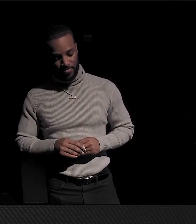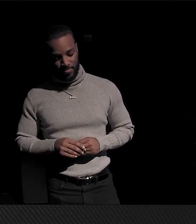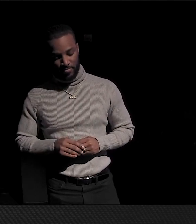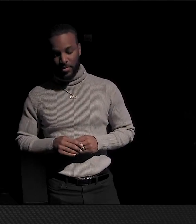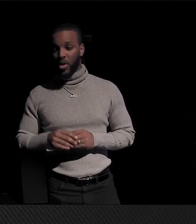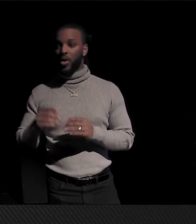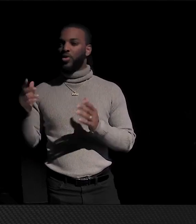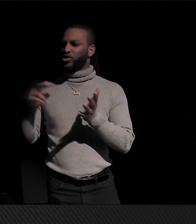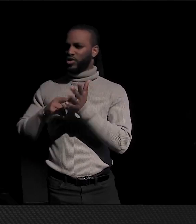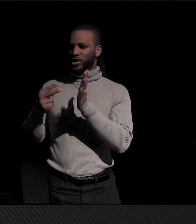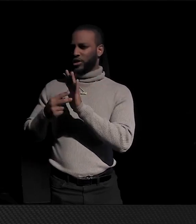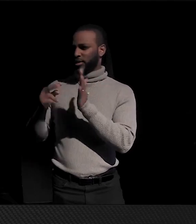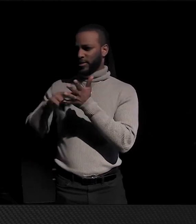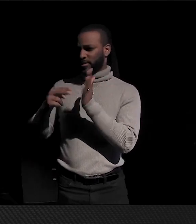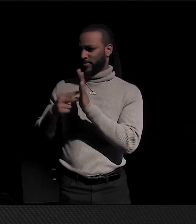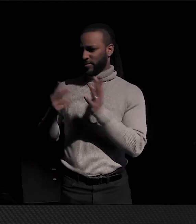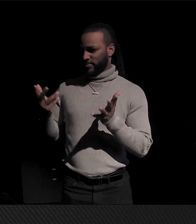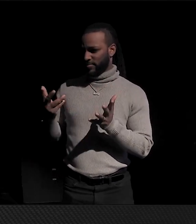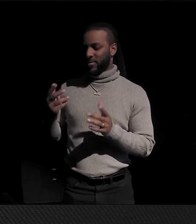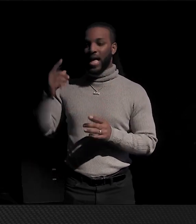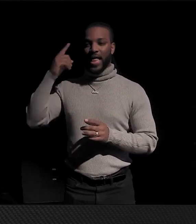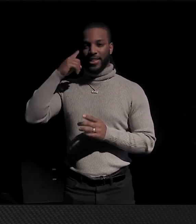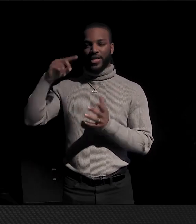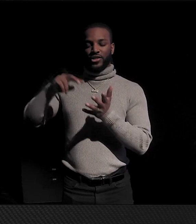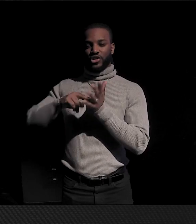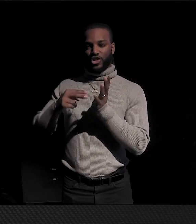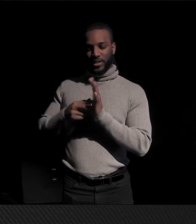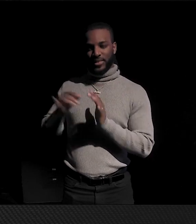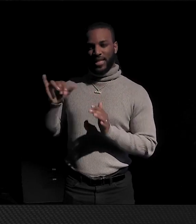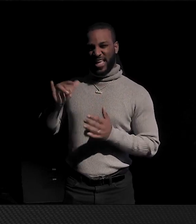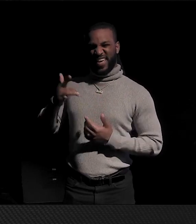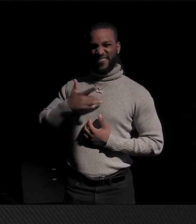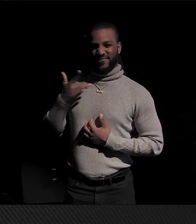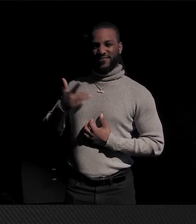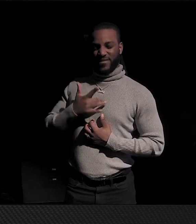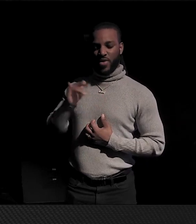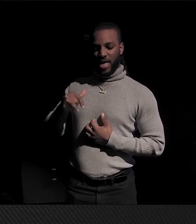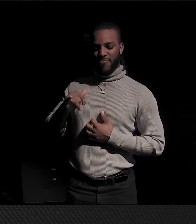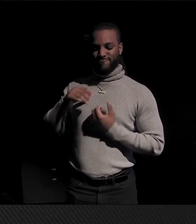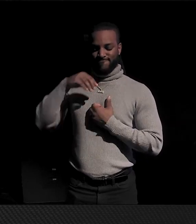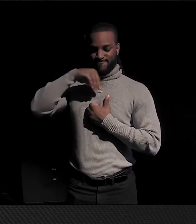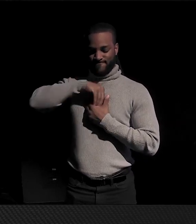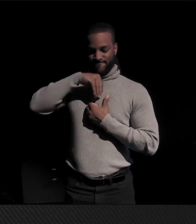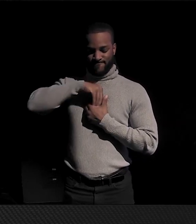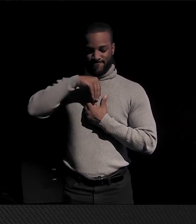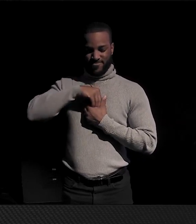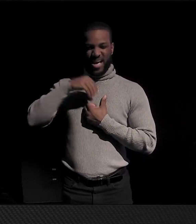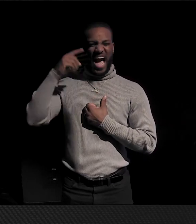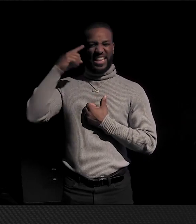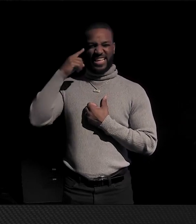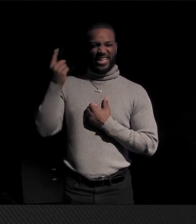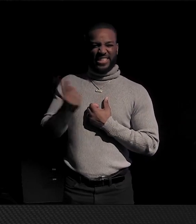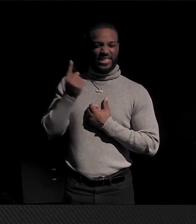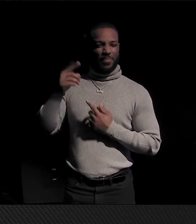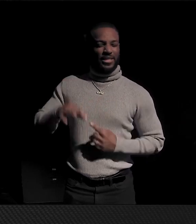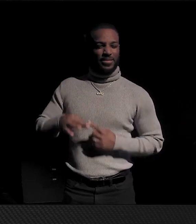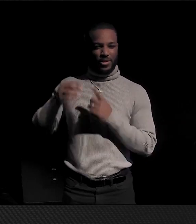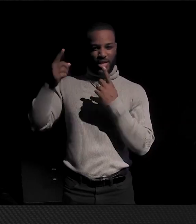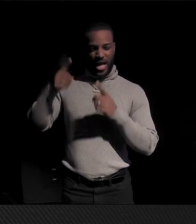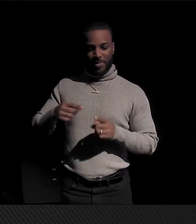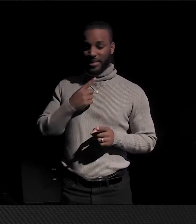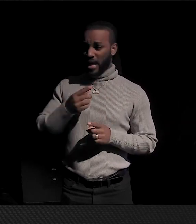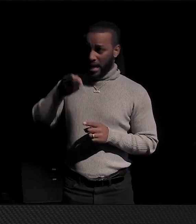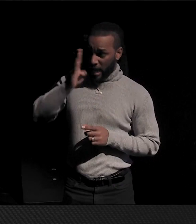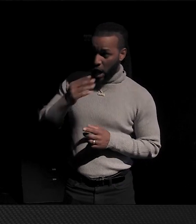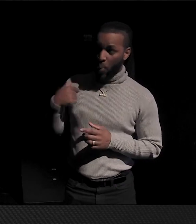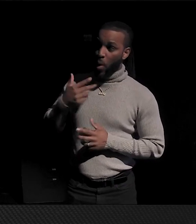What Jesus is saying, he's like, I think he felt that in his heart. Like, I think there's something special that happened when they said,